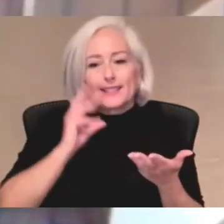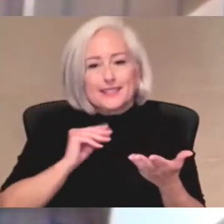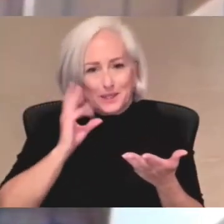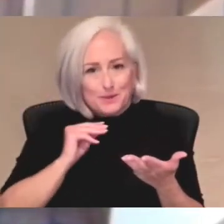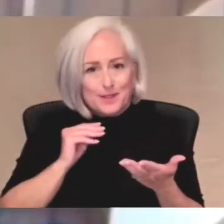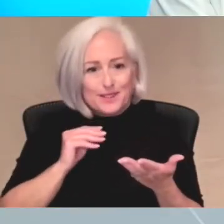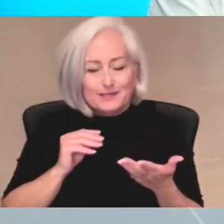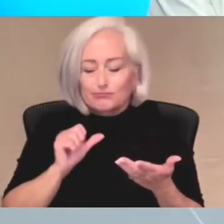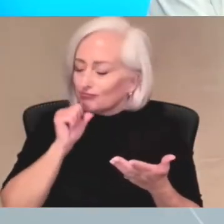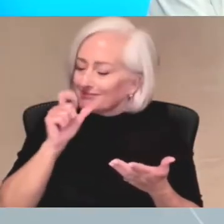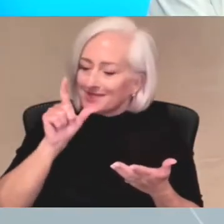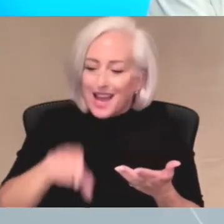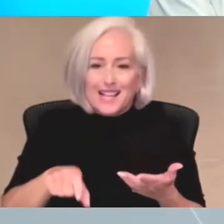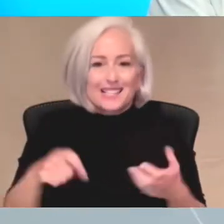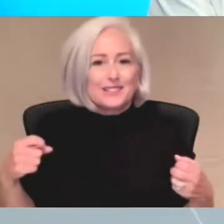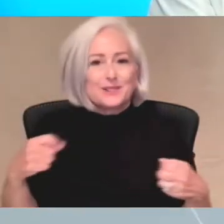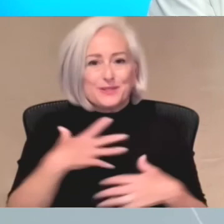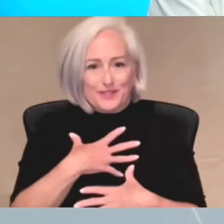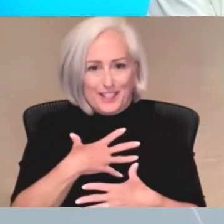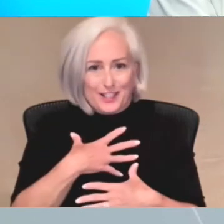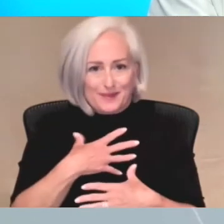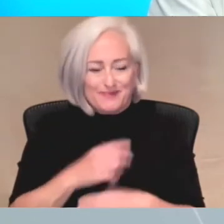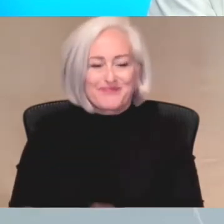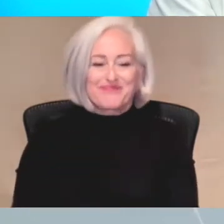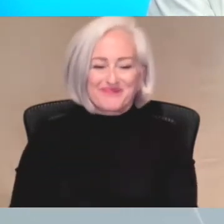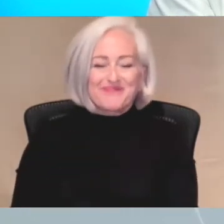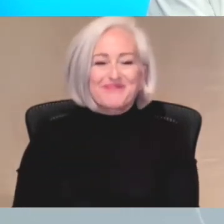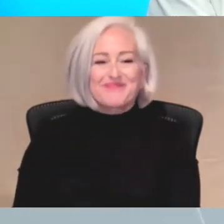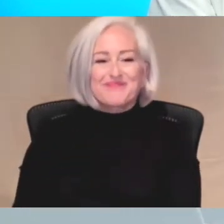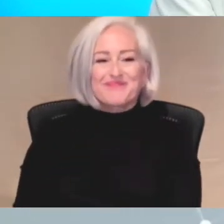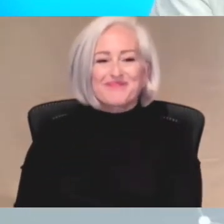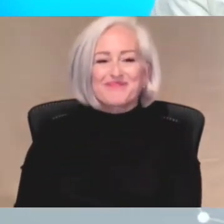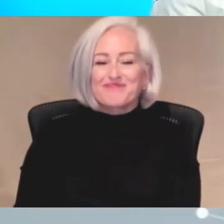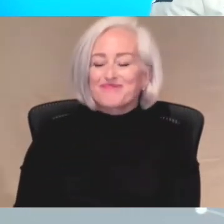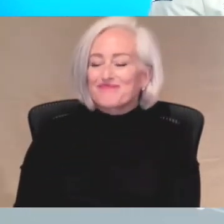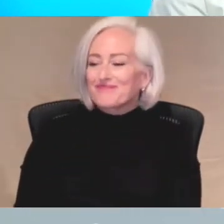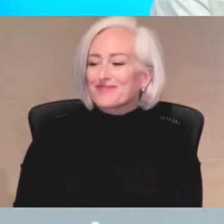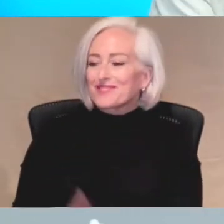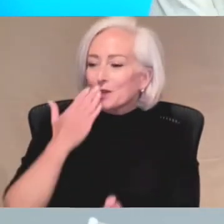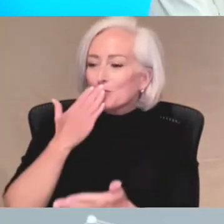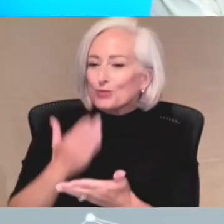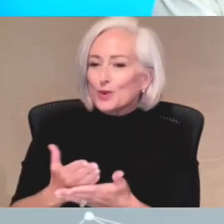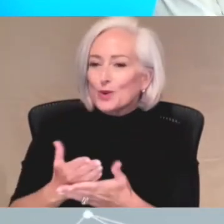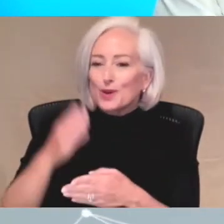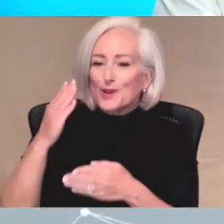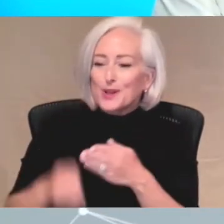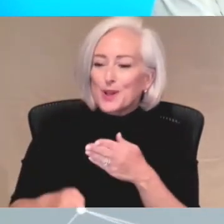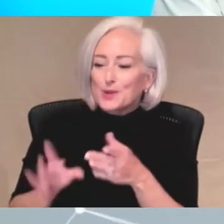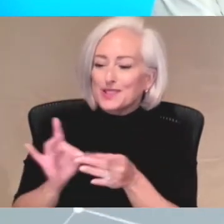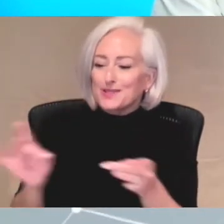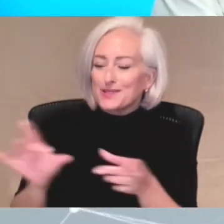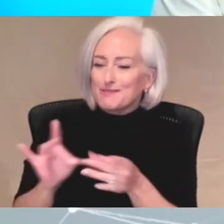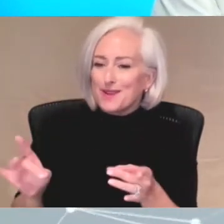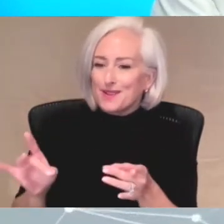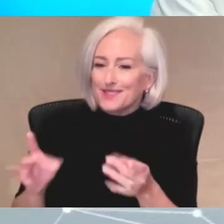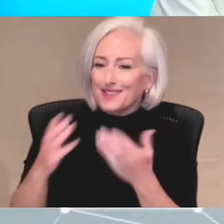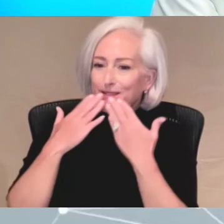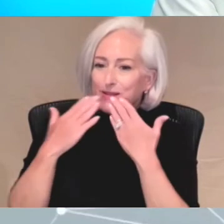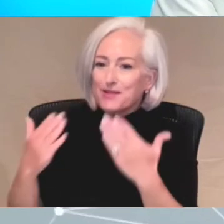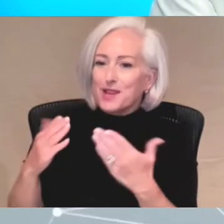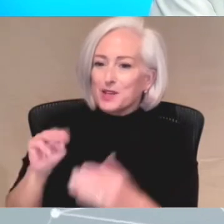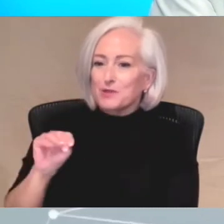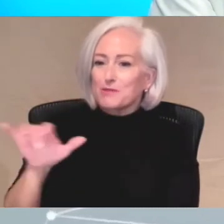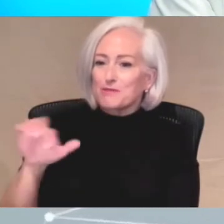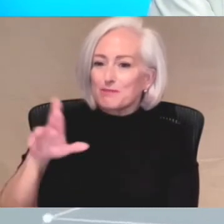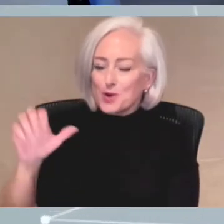fear. That's a great. That's some great closing remarks there, and thank you so much, Myrna,